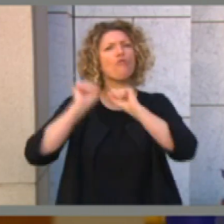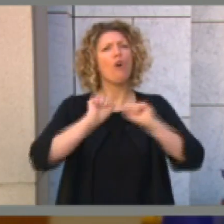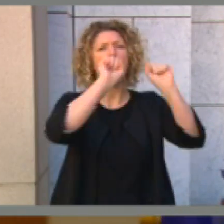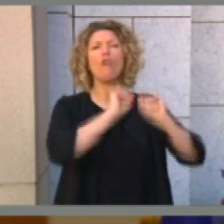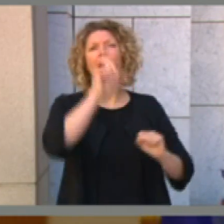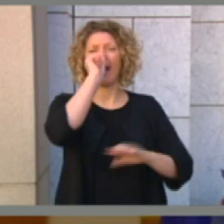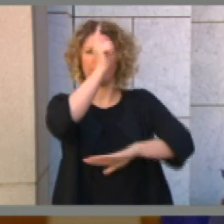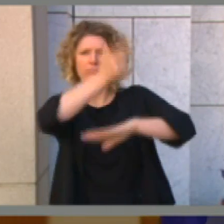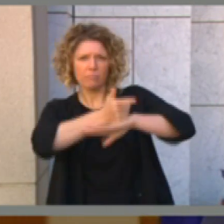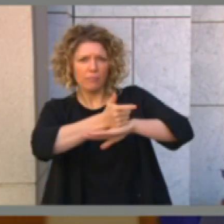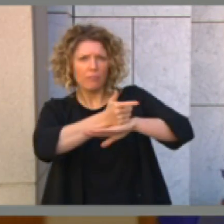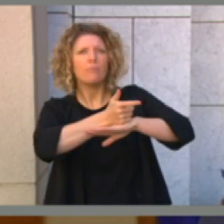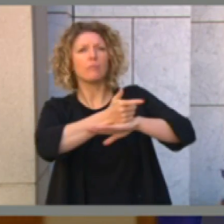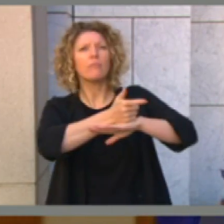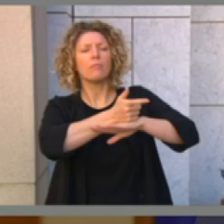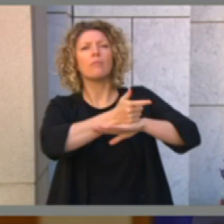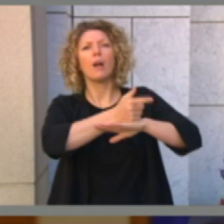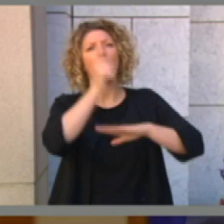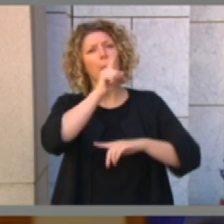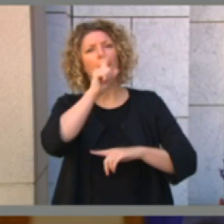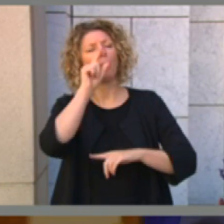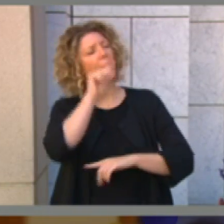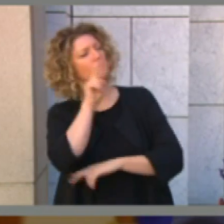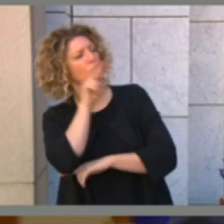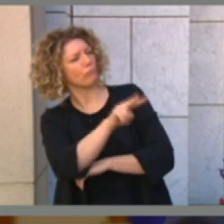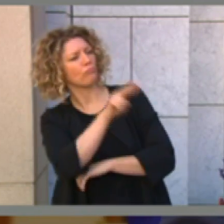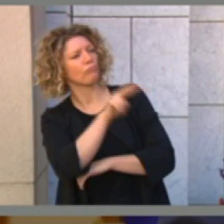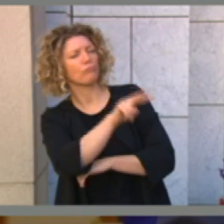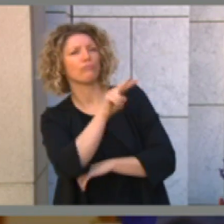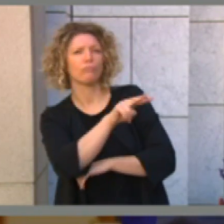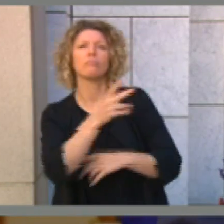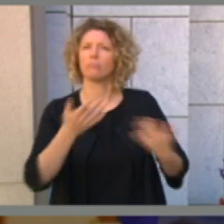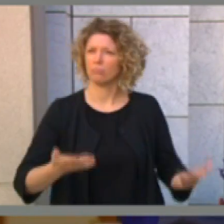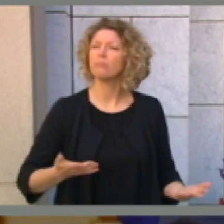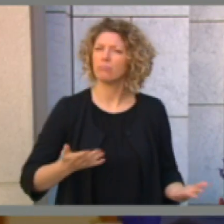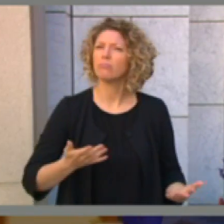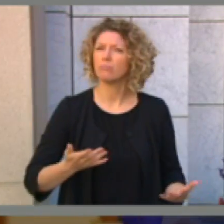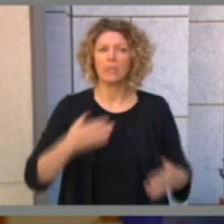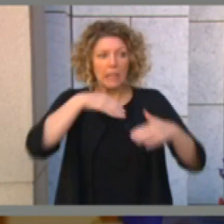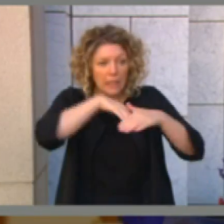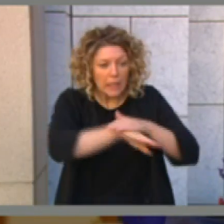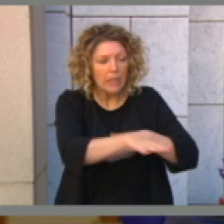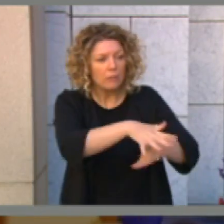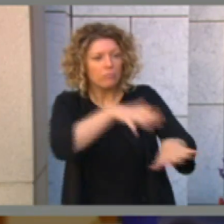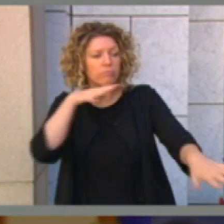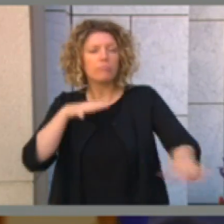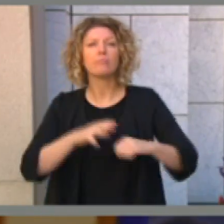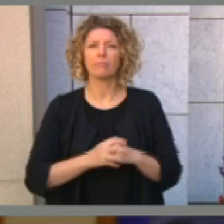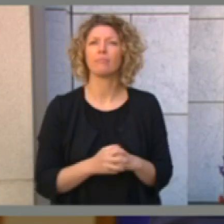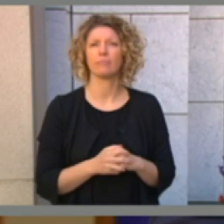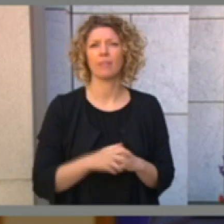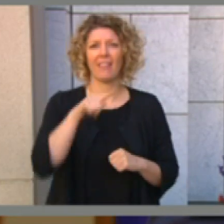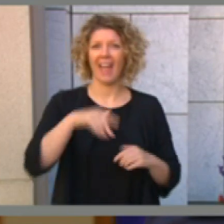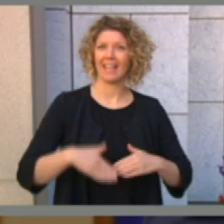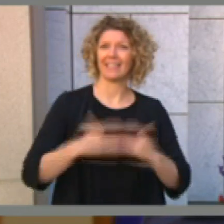and that will enable people to be able to join those services, at least remotely, on what is one of the most important days, if not the most important day of the